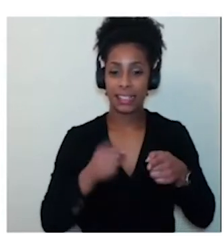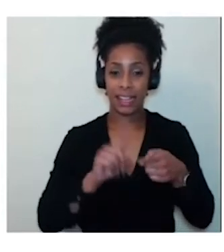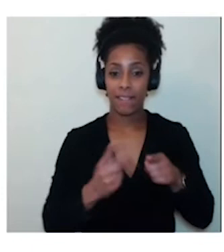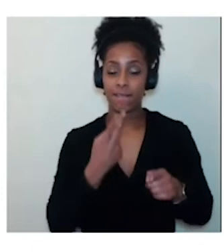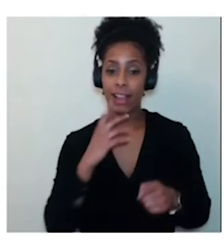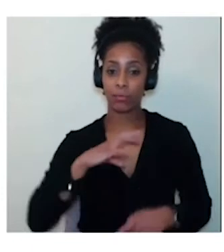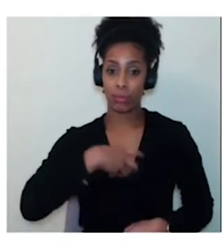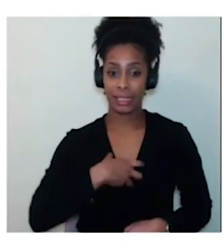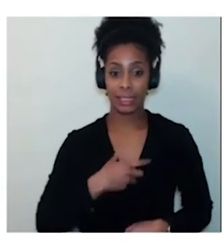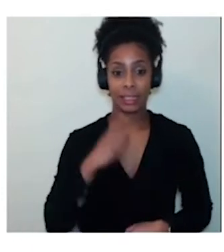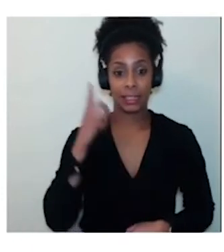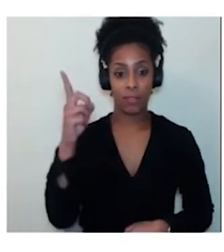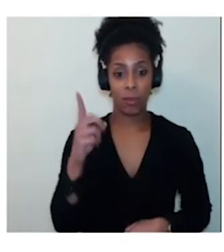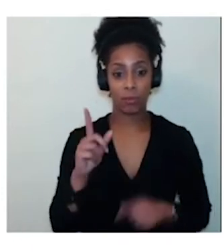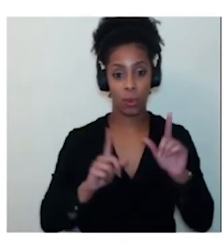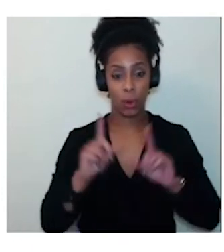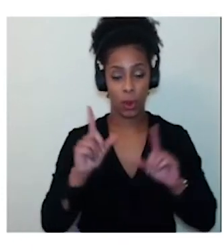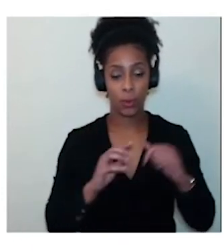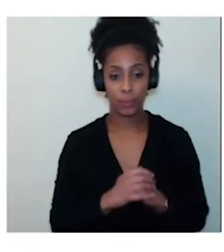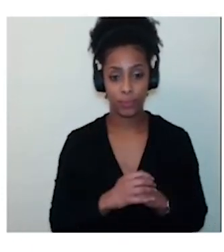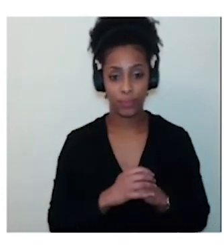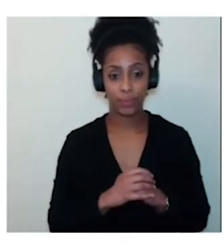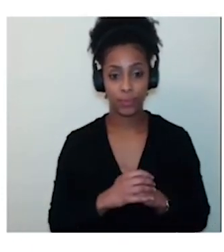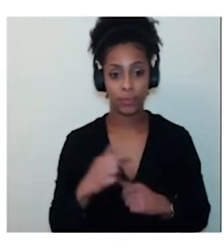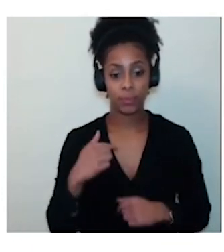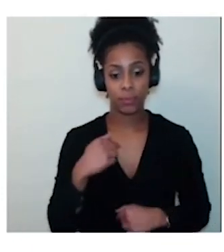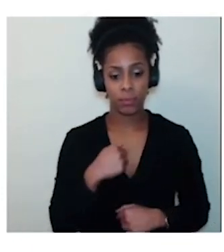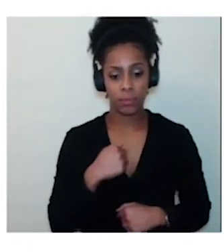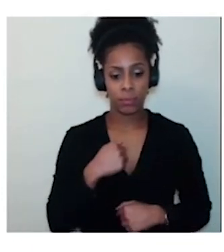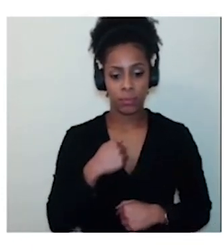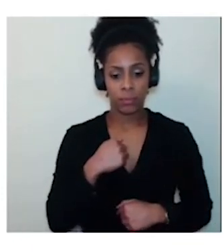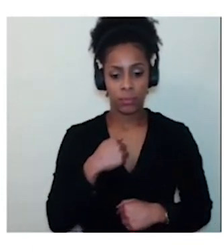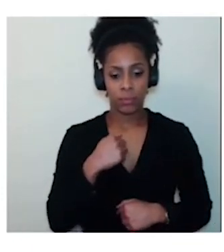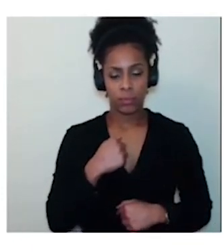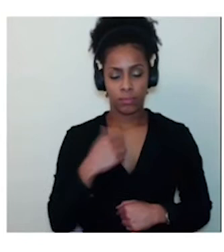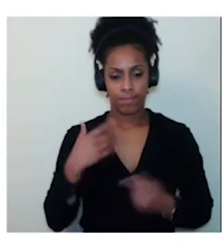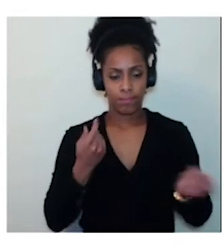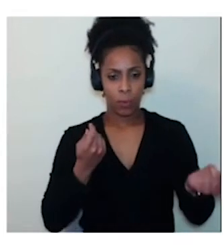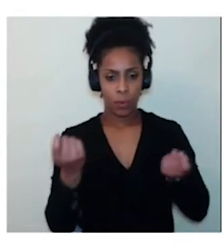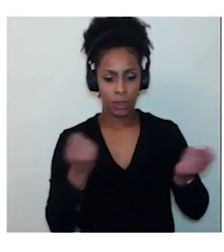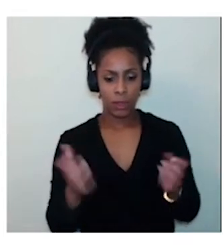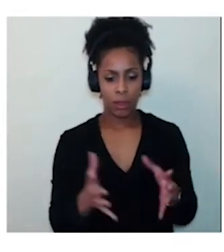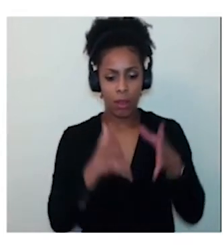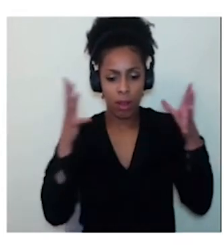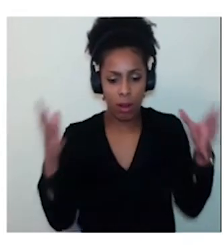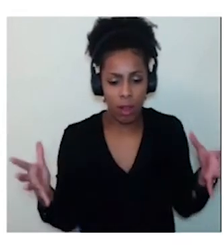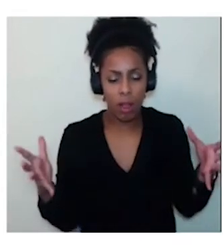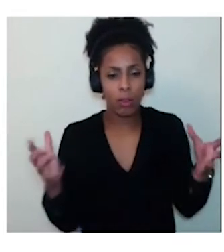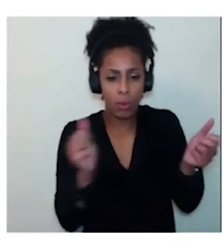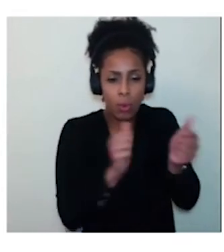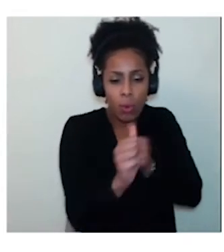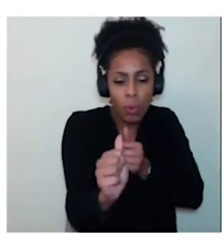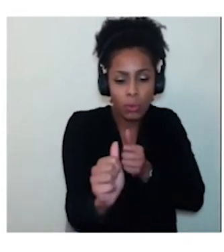I oversee multiple corporate functions at Sony's global headquarters, including the important area